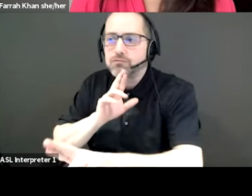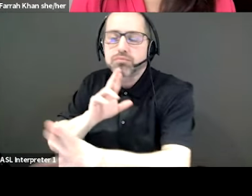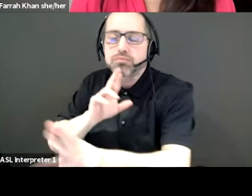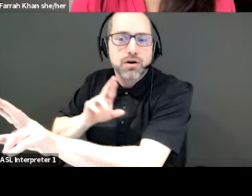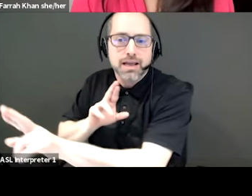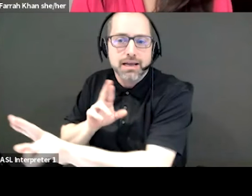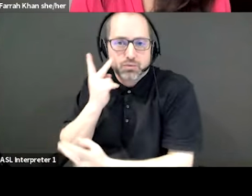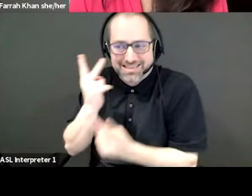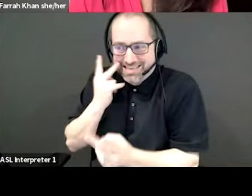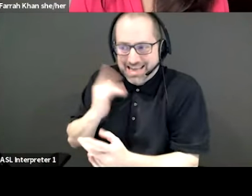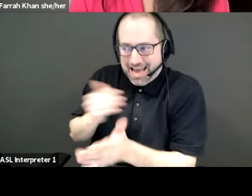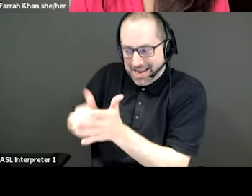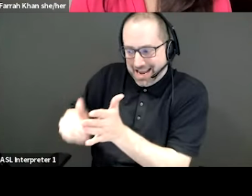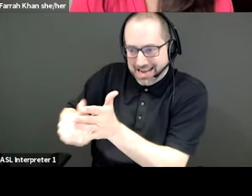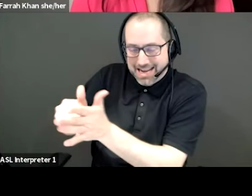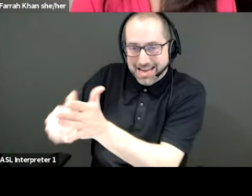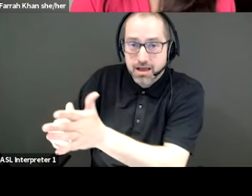again. Yet